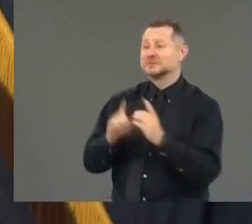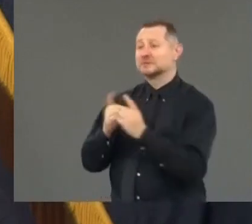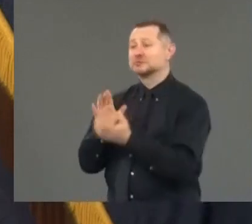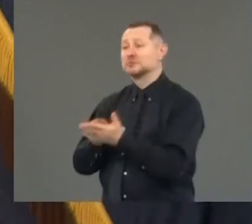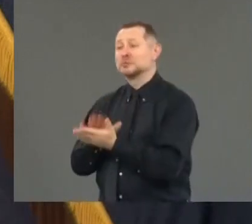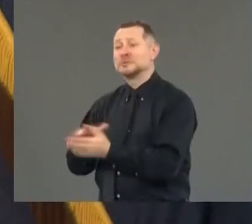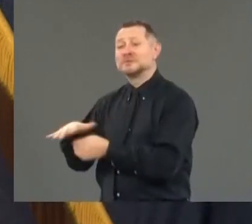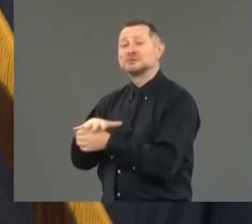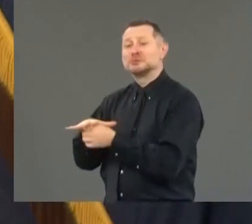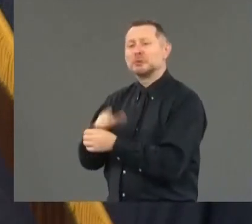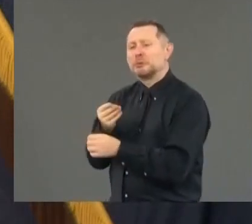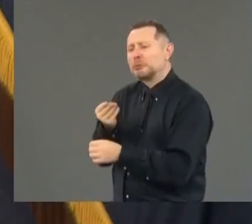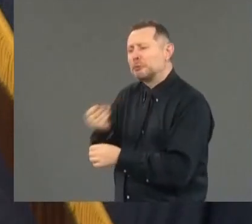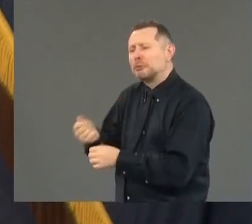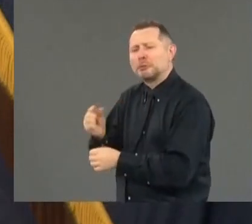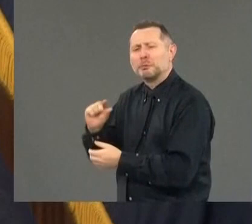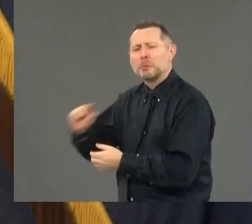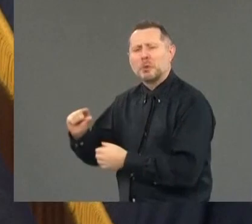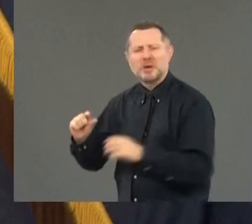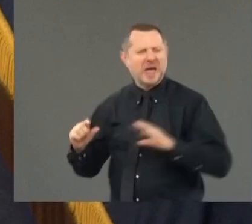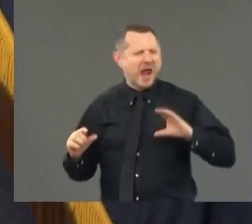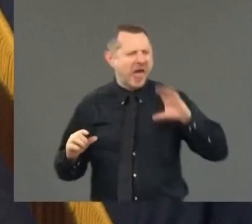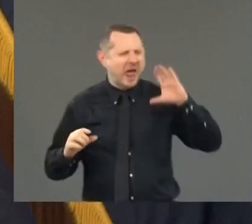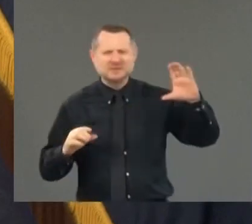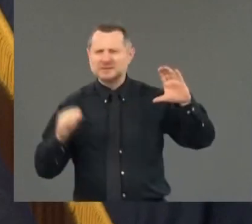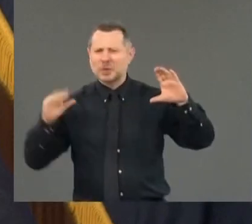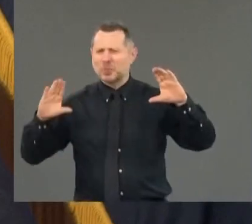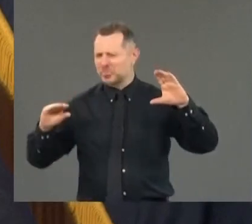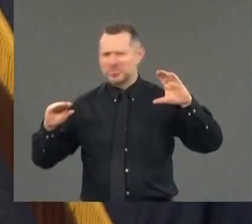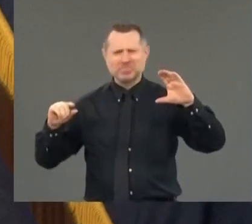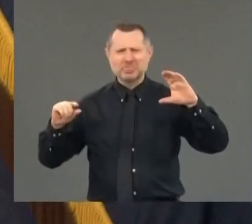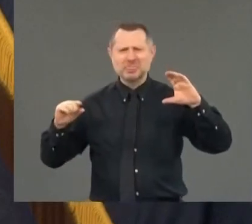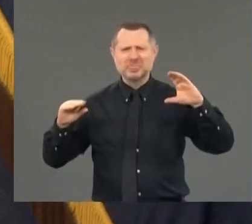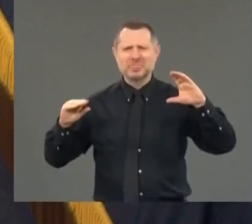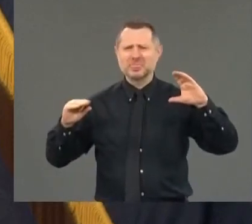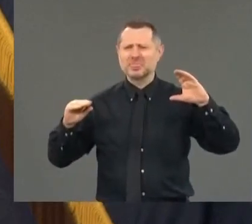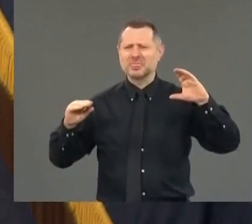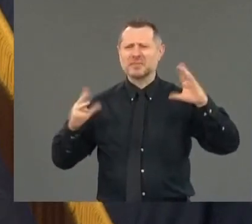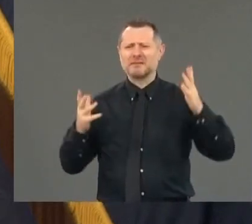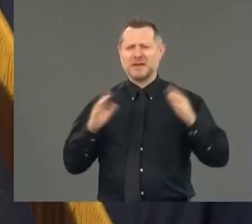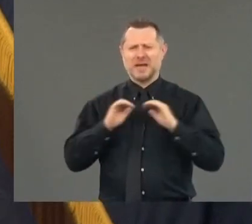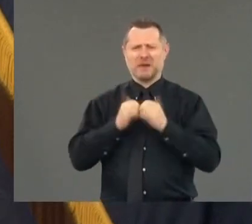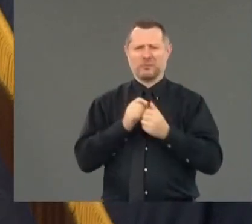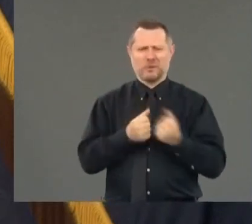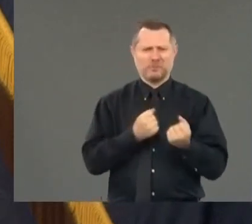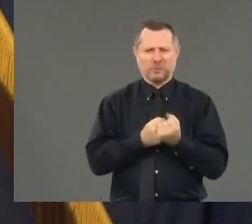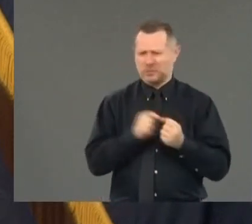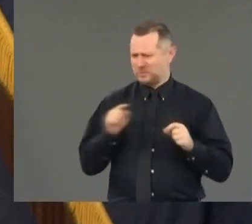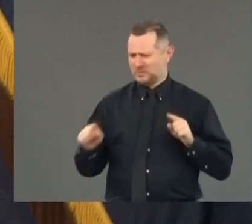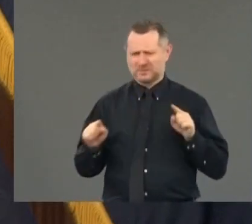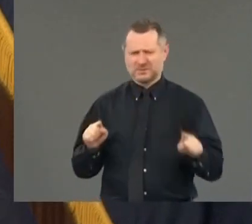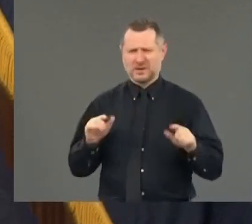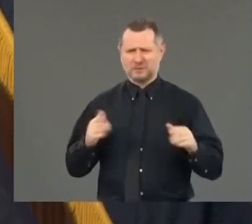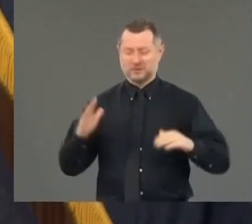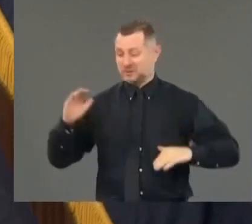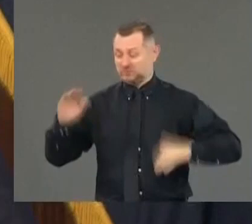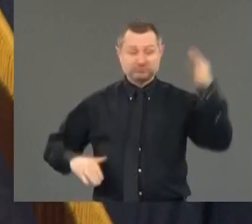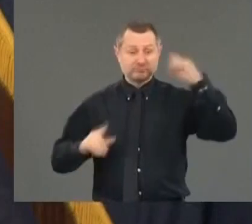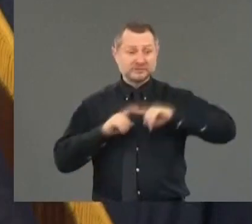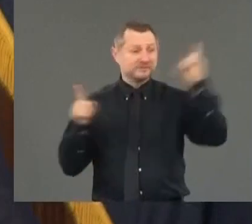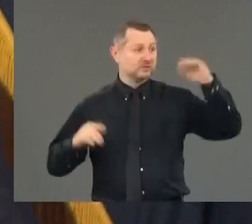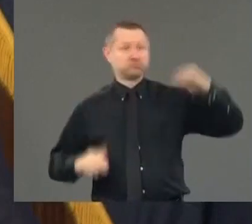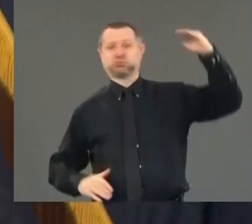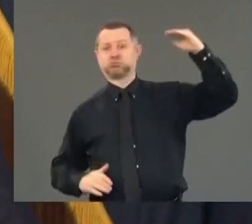spend $13,000 on a child's education. How do you justify that the